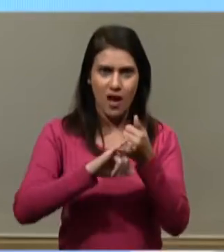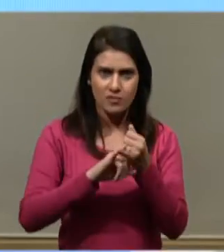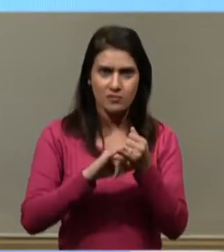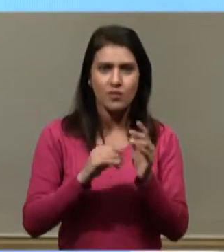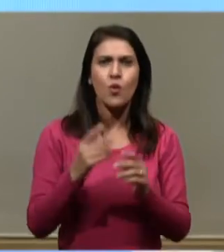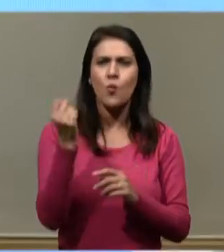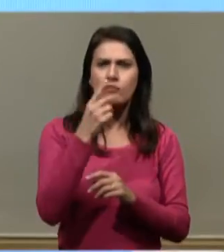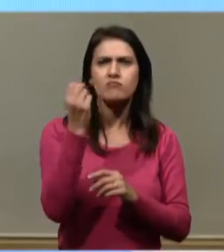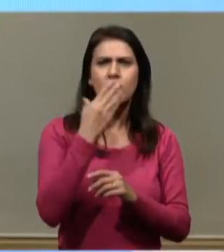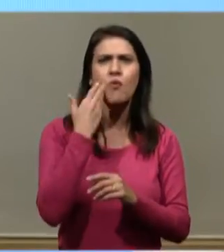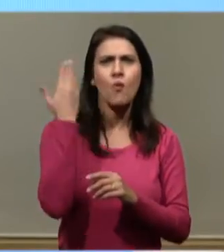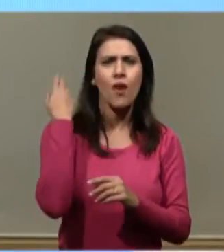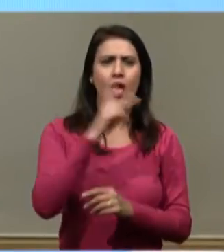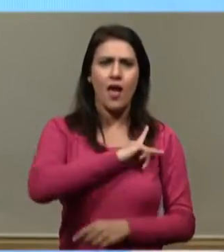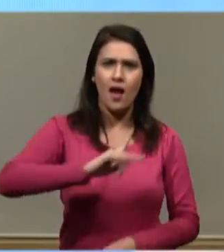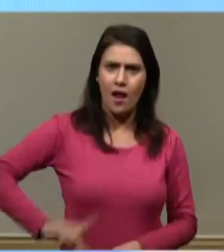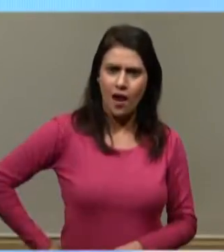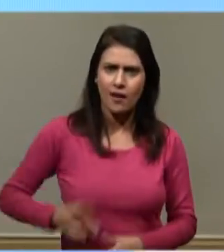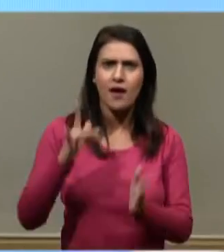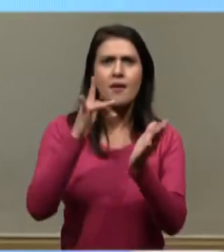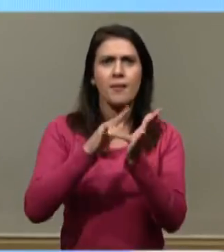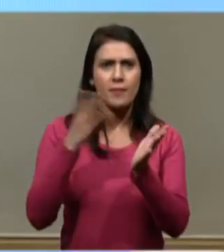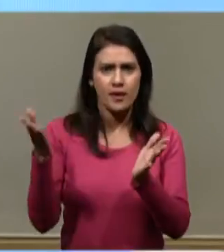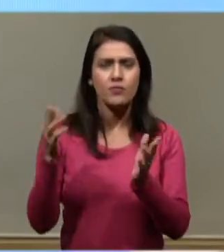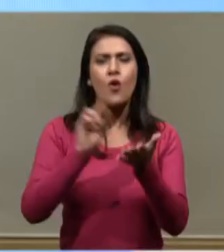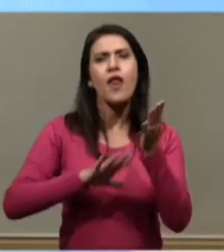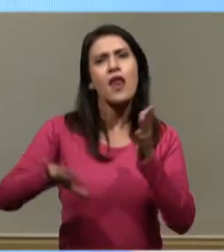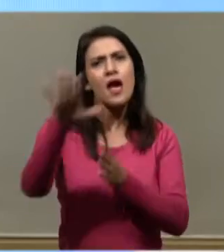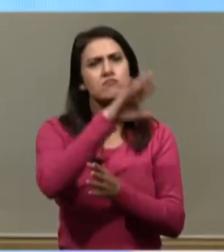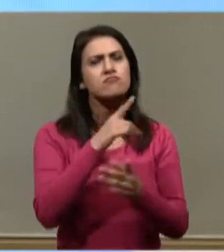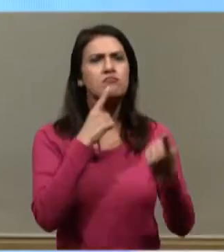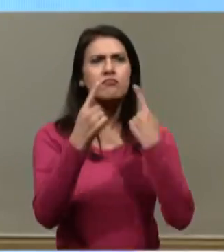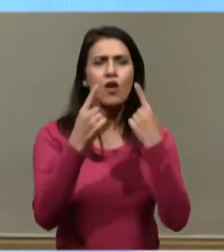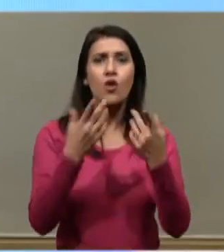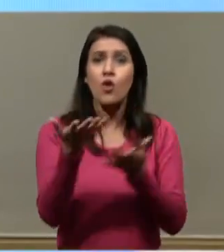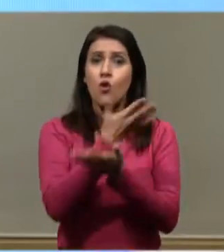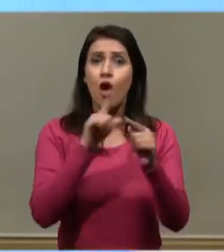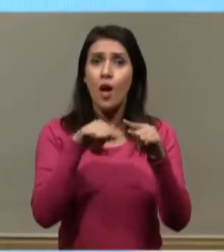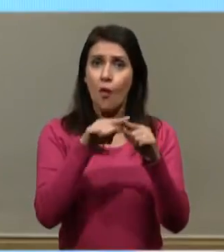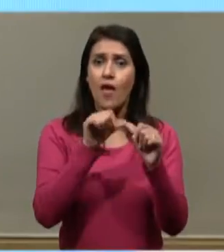last few months, whether in Karnataka or at a national level. How, when we are